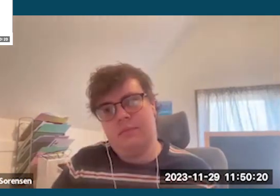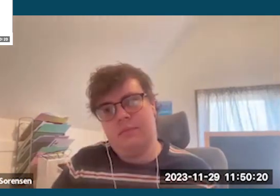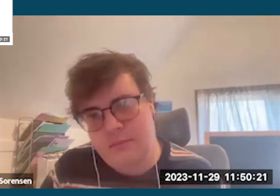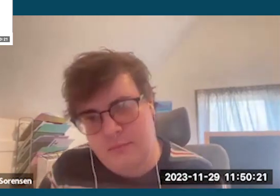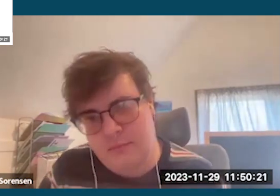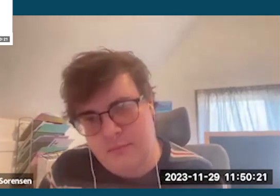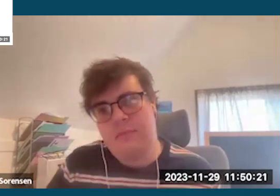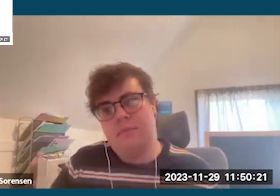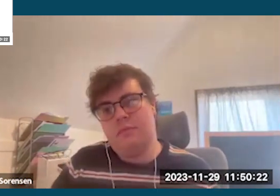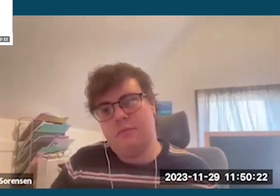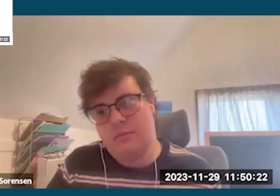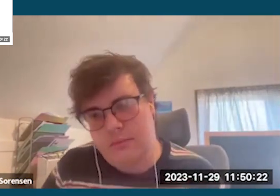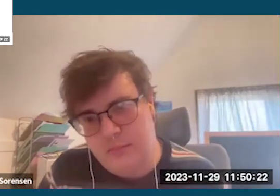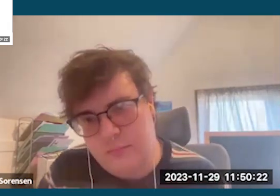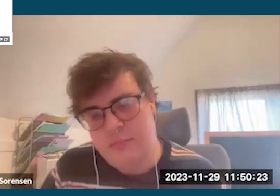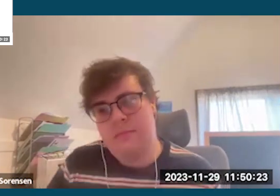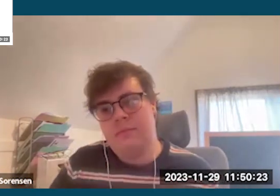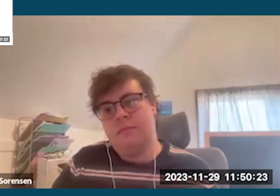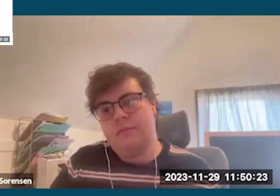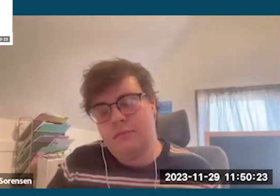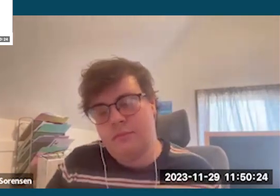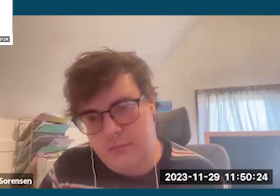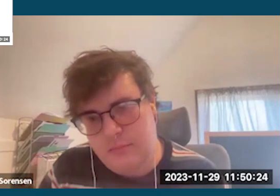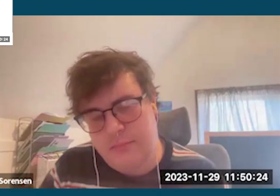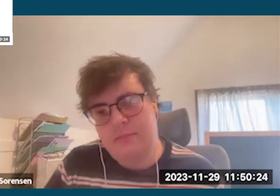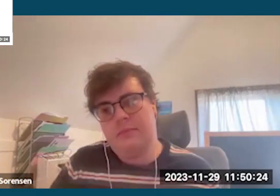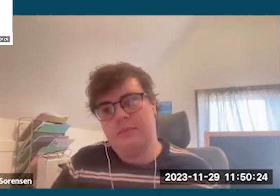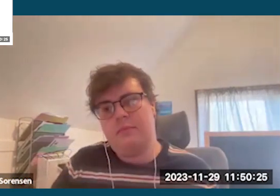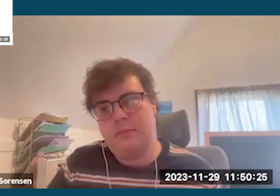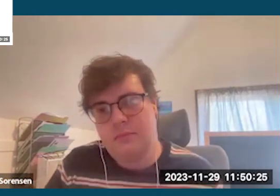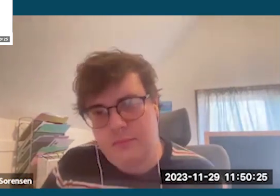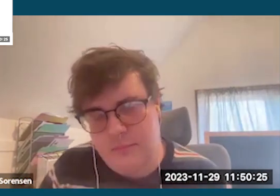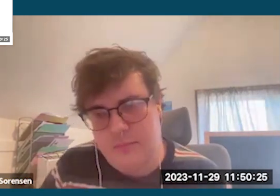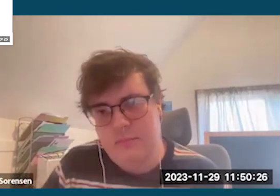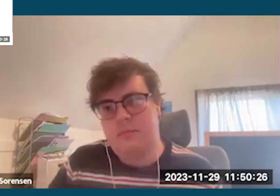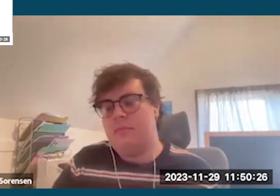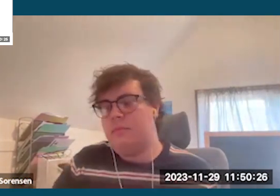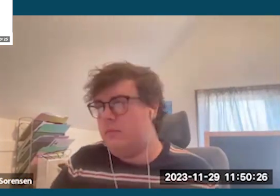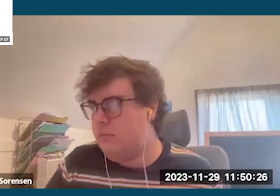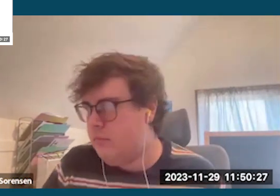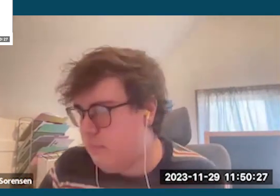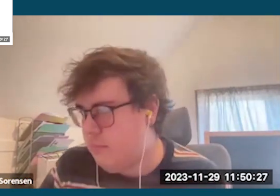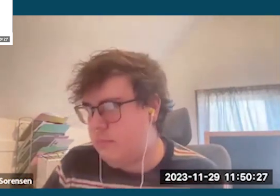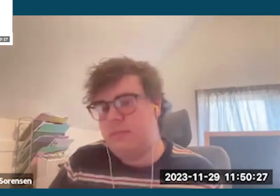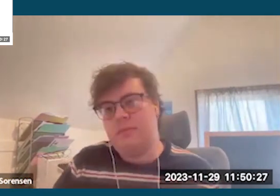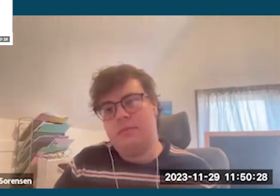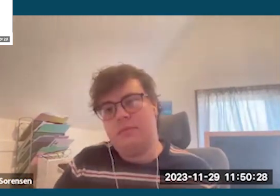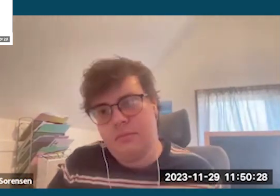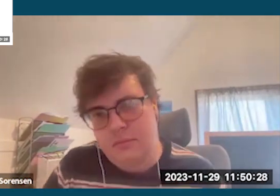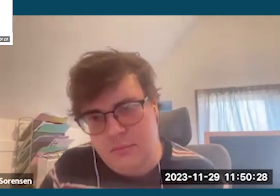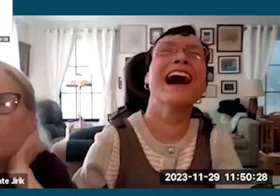the idea that I was trans and wanted surgery, if someone was pressuring or forcing me to be at the appointment, and so